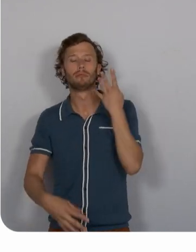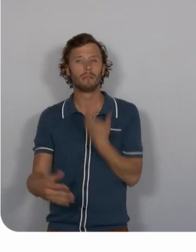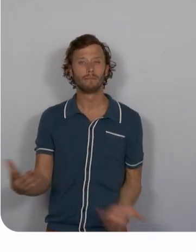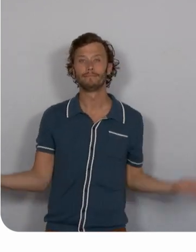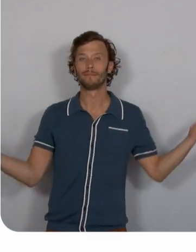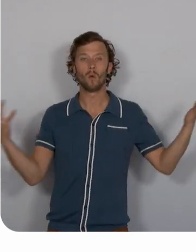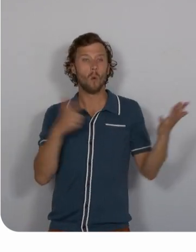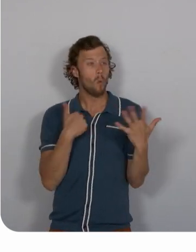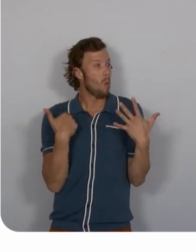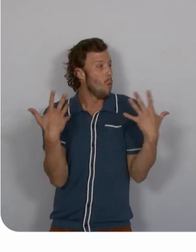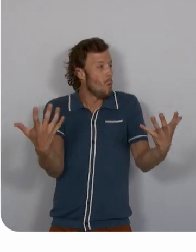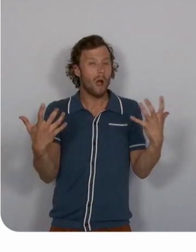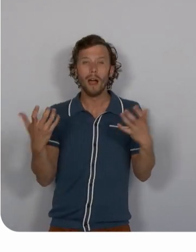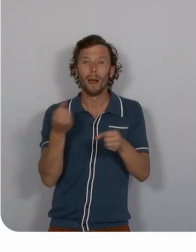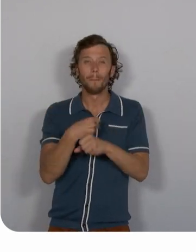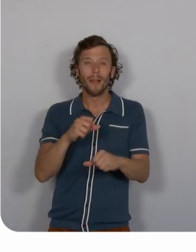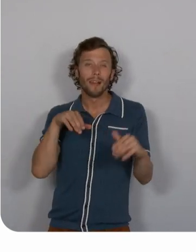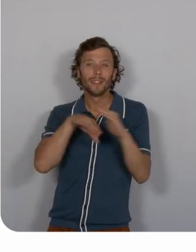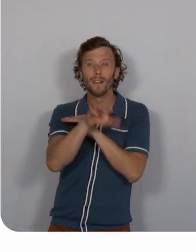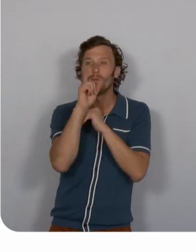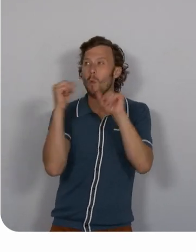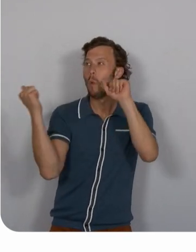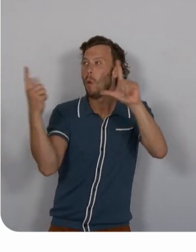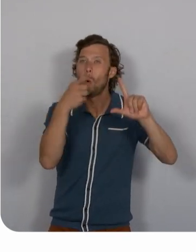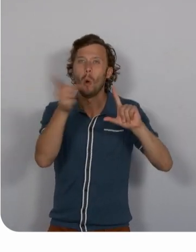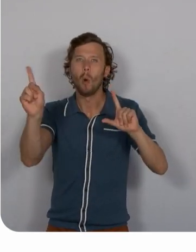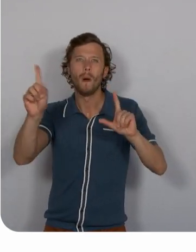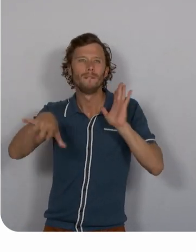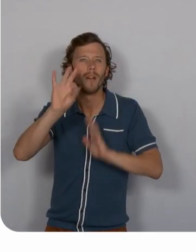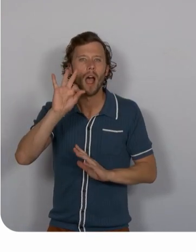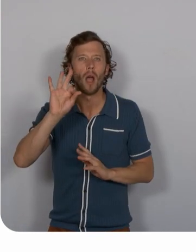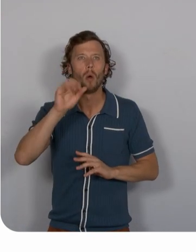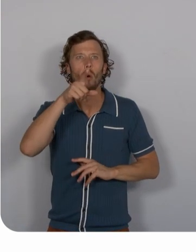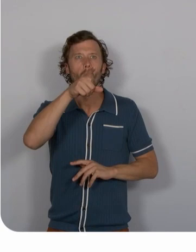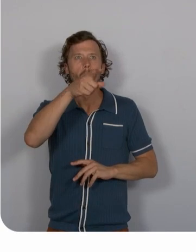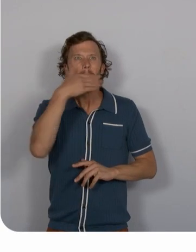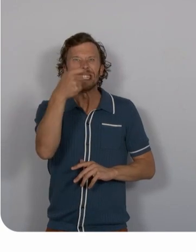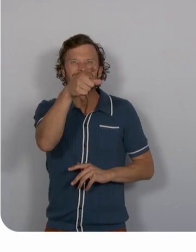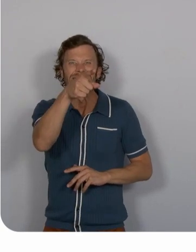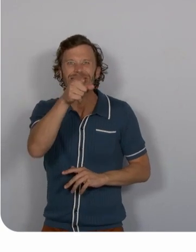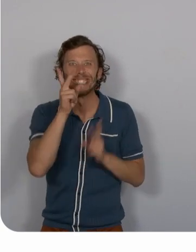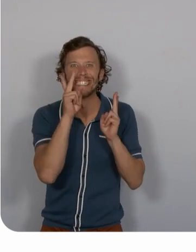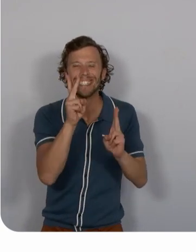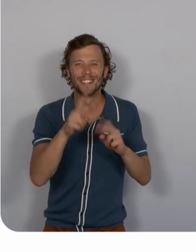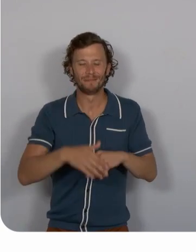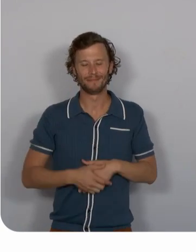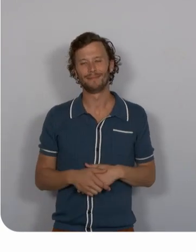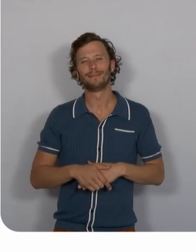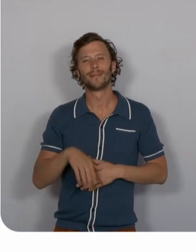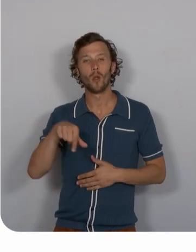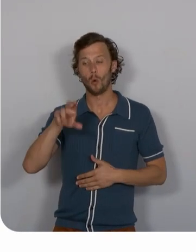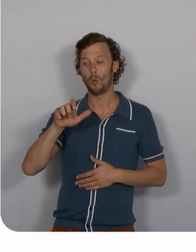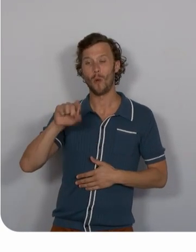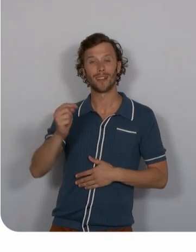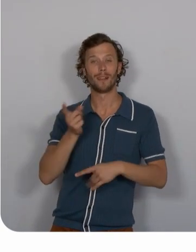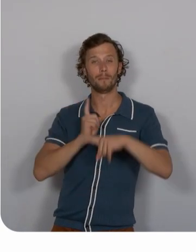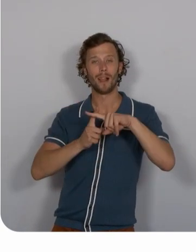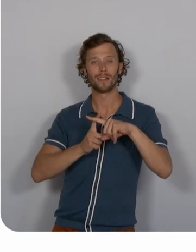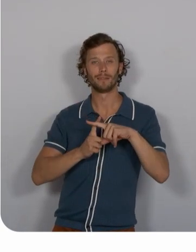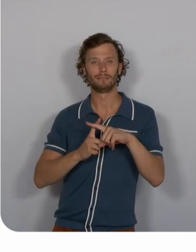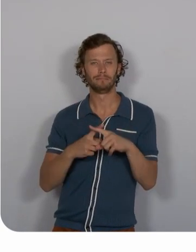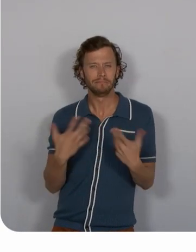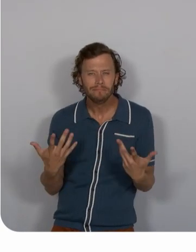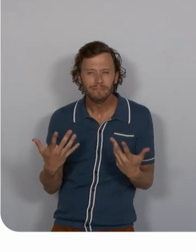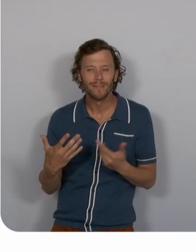we want to make it easy for everyone to discover the best games. Quest Plus is our new subscription service